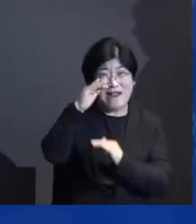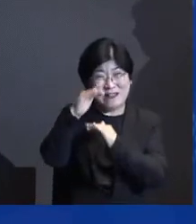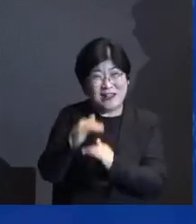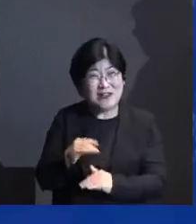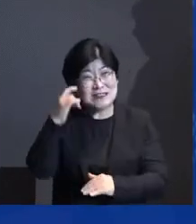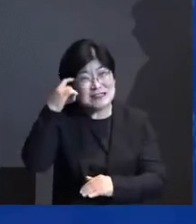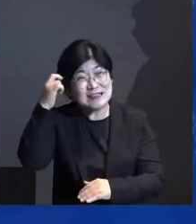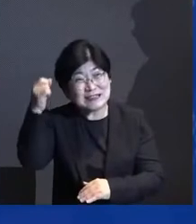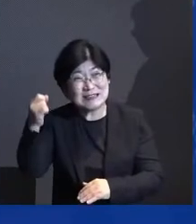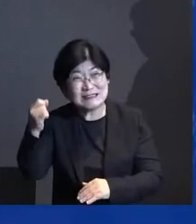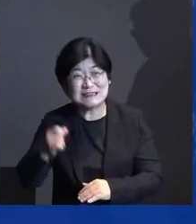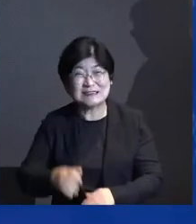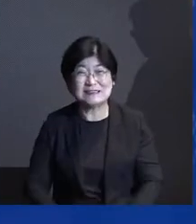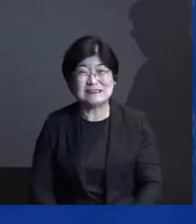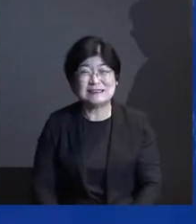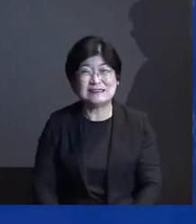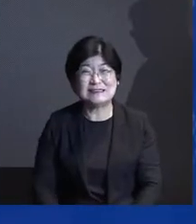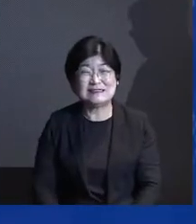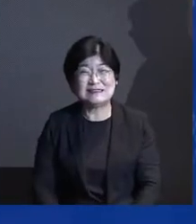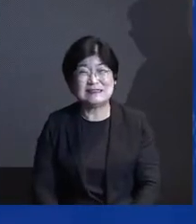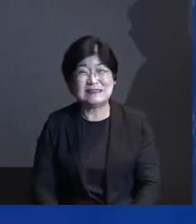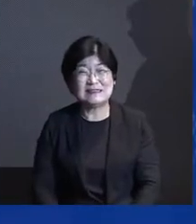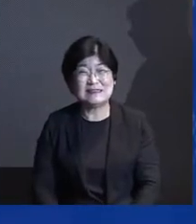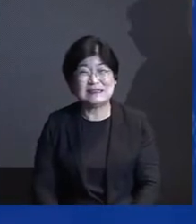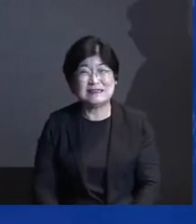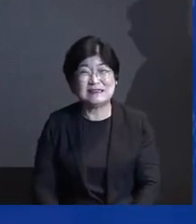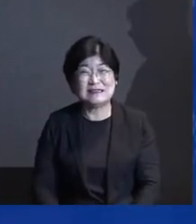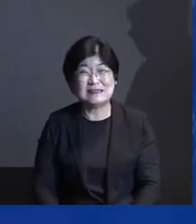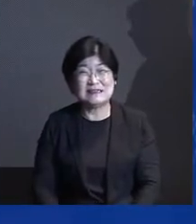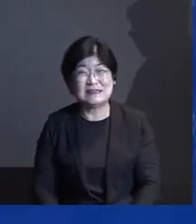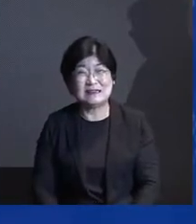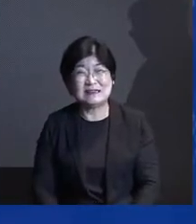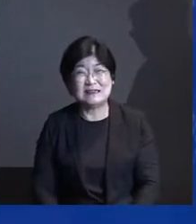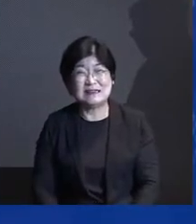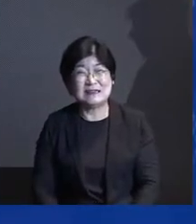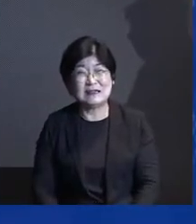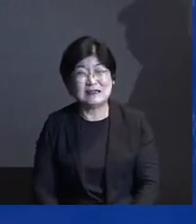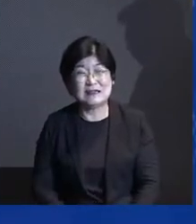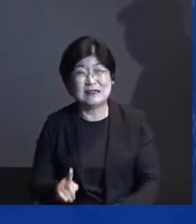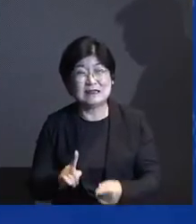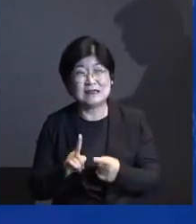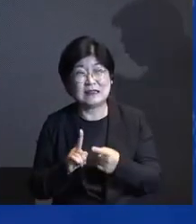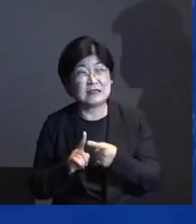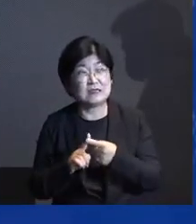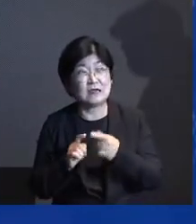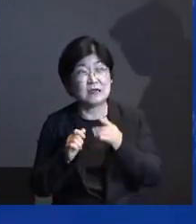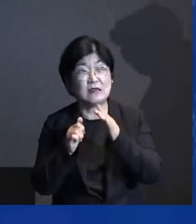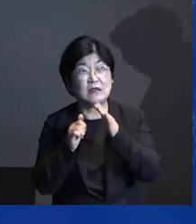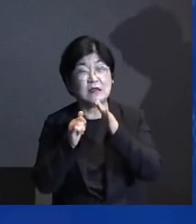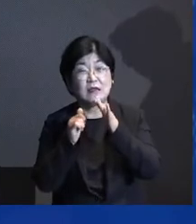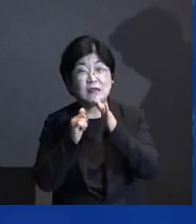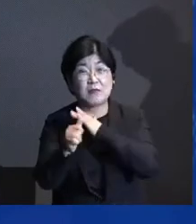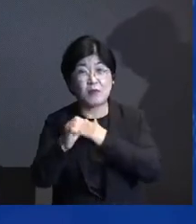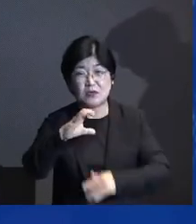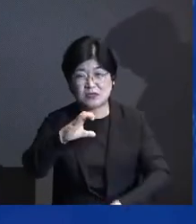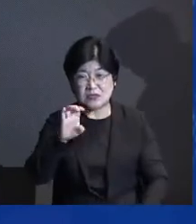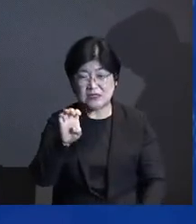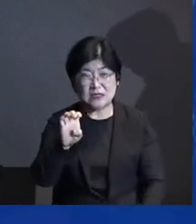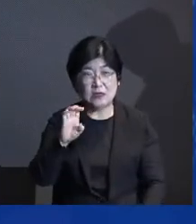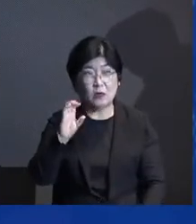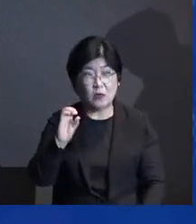Mr. Gensuke Sugawara. He's the CEO of the Gheno, is a